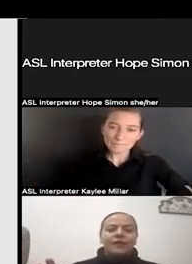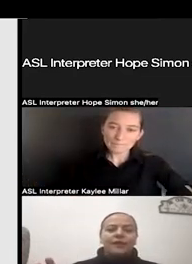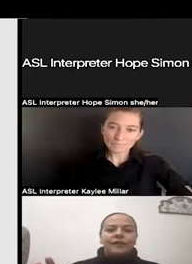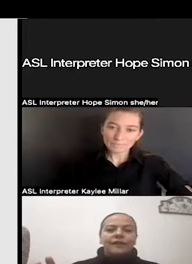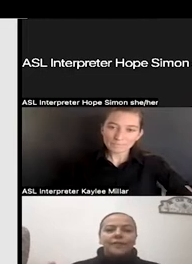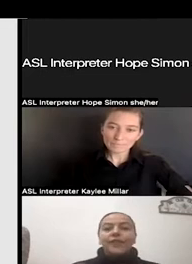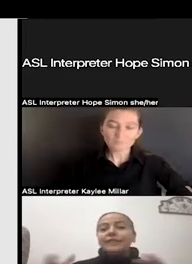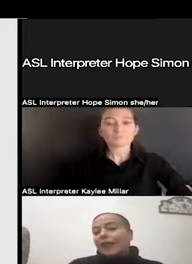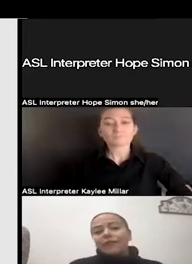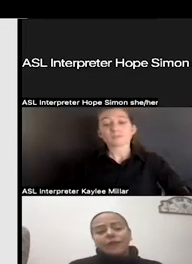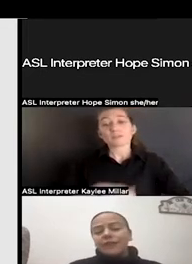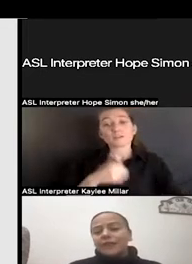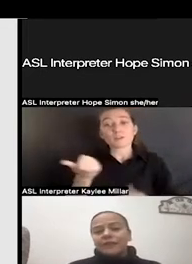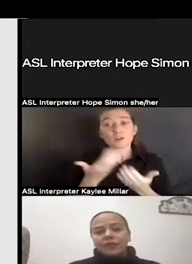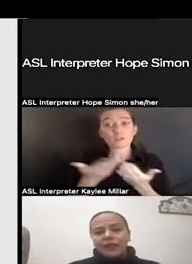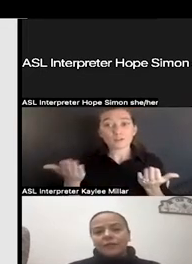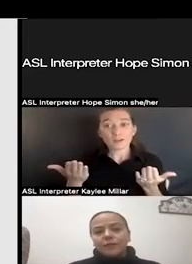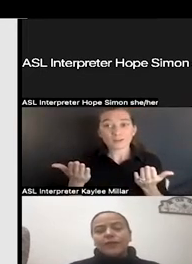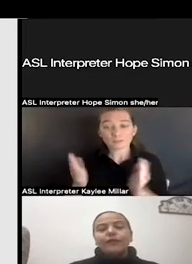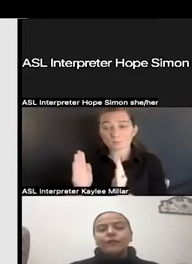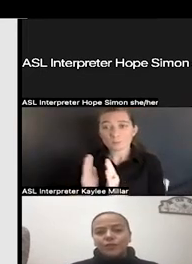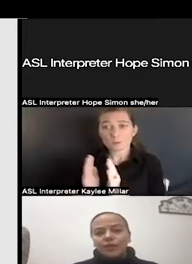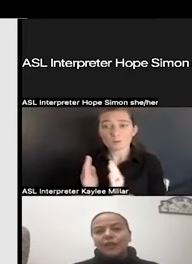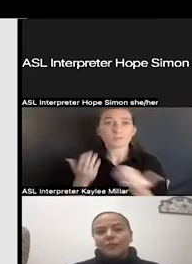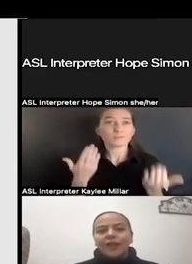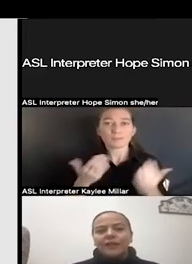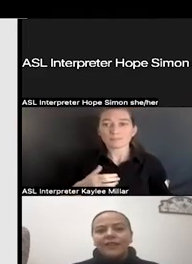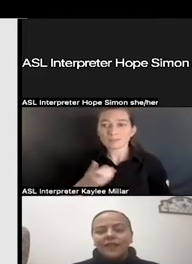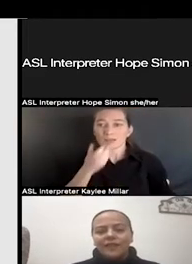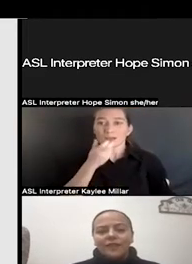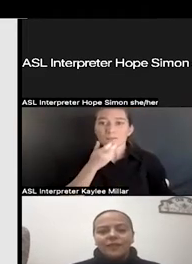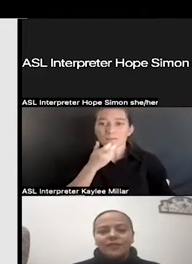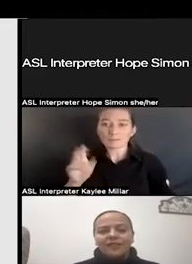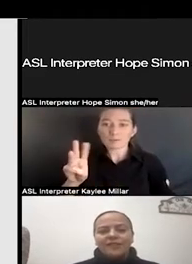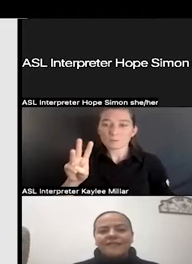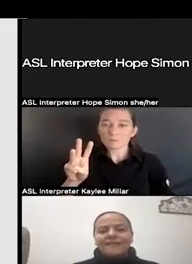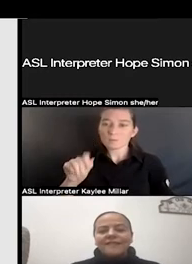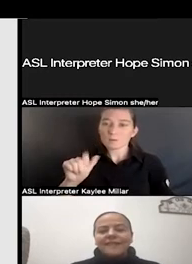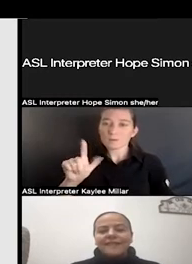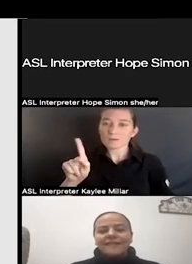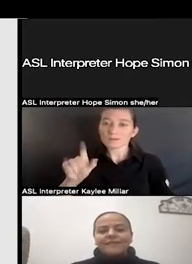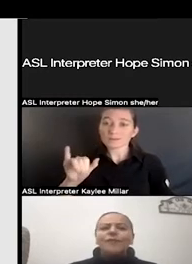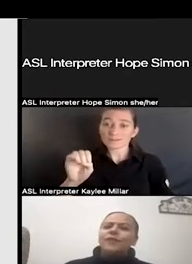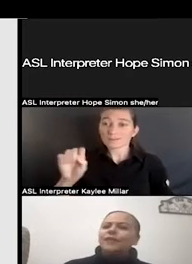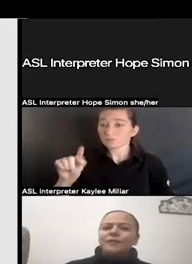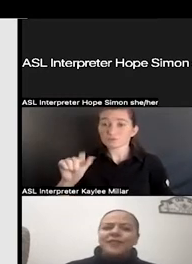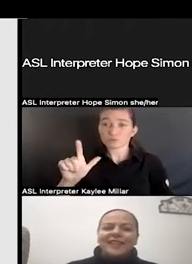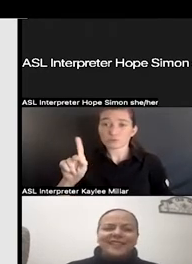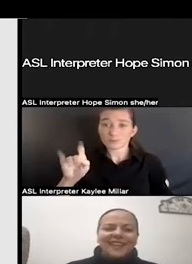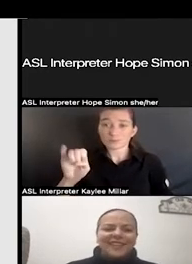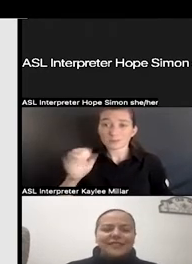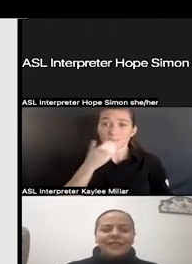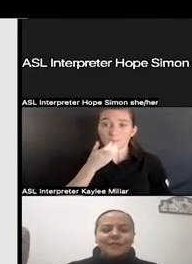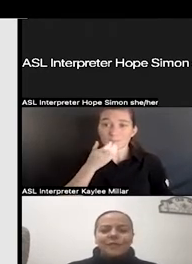other things that have to be at the desk at all times, but can also shake and break in the event of an emergency. If you want to jump to the